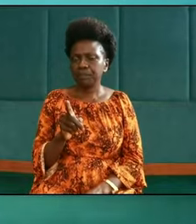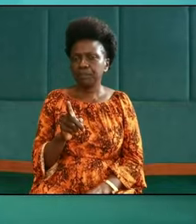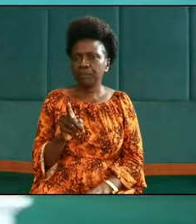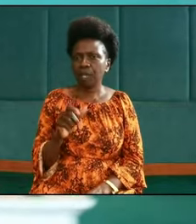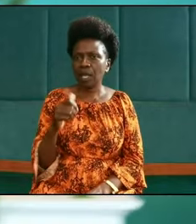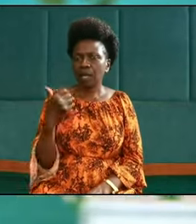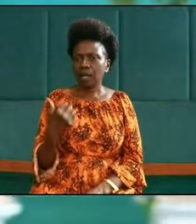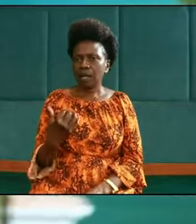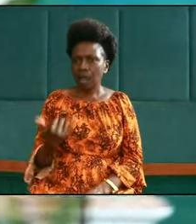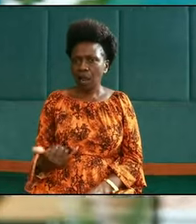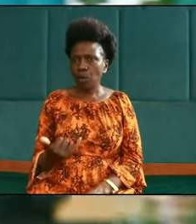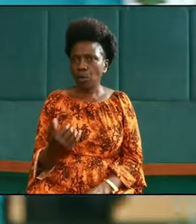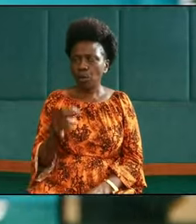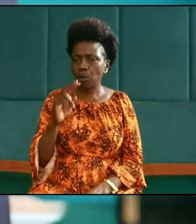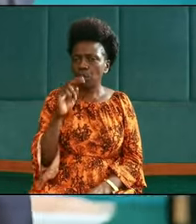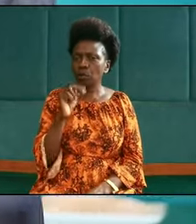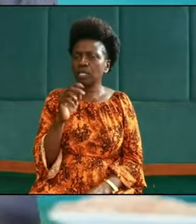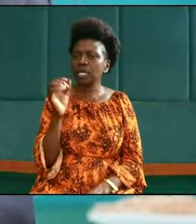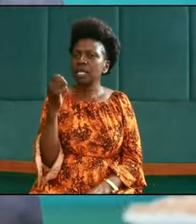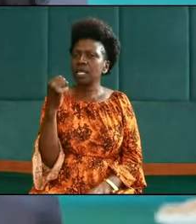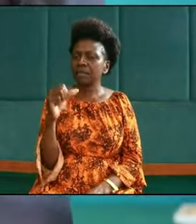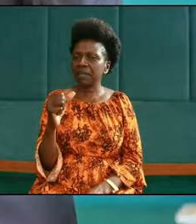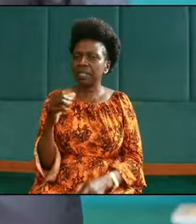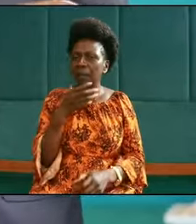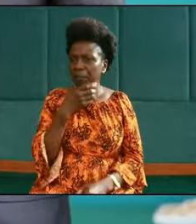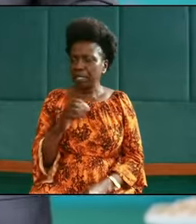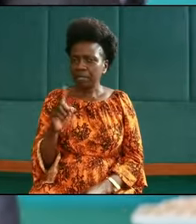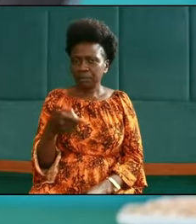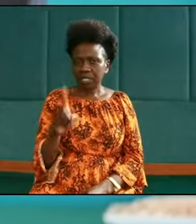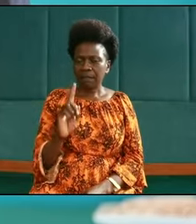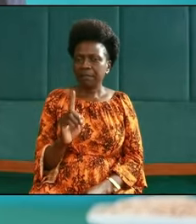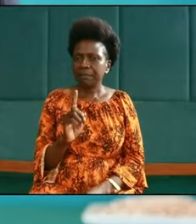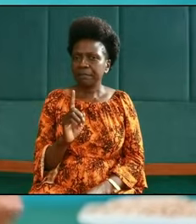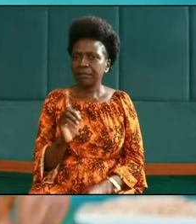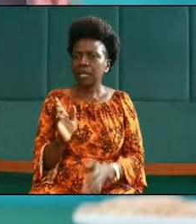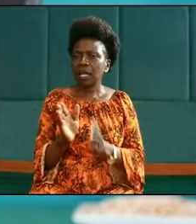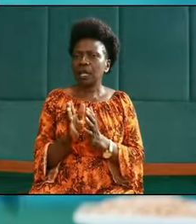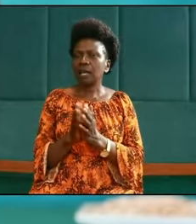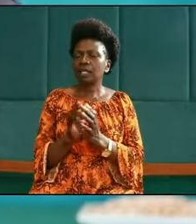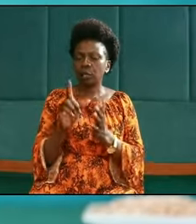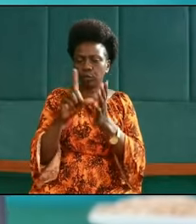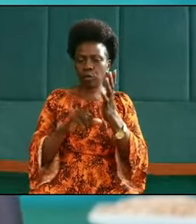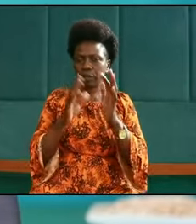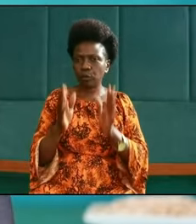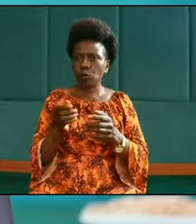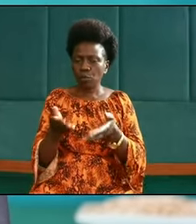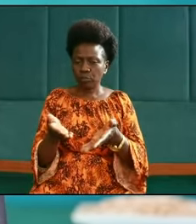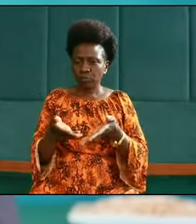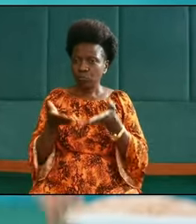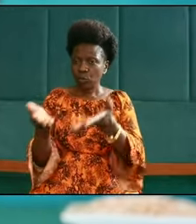None, not even the priests themselves and the and the lawyers who brought